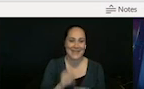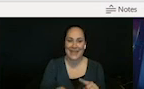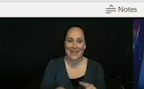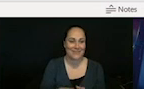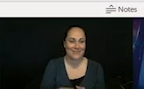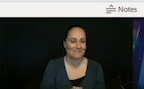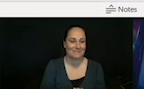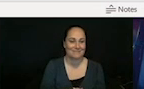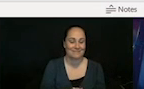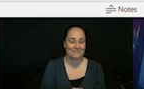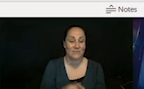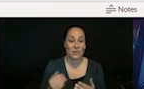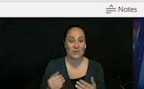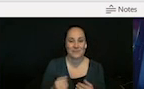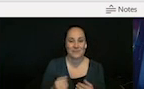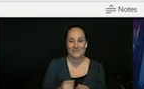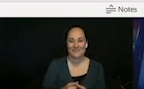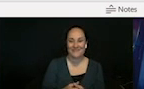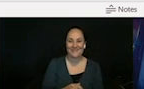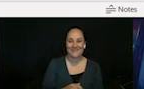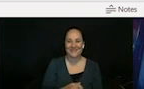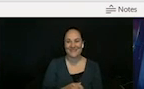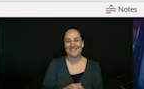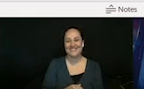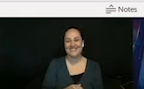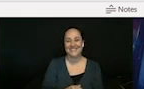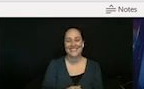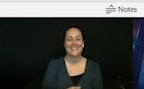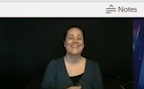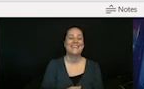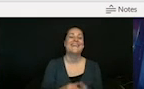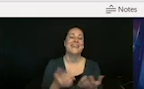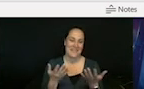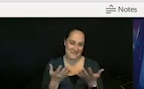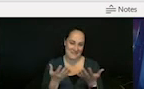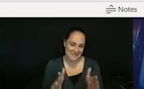great way to wrap up today.